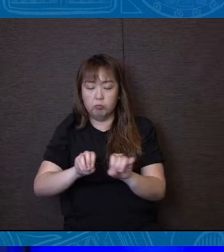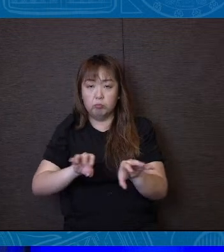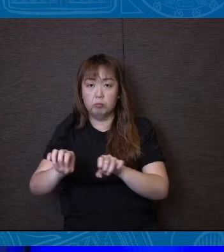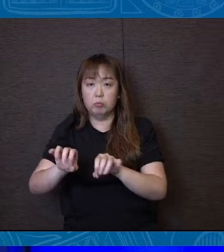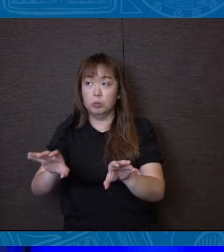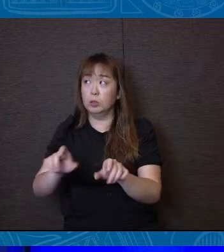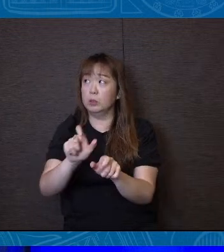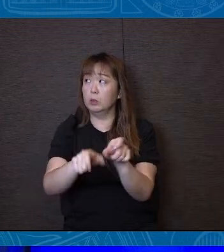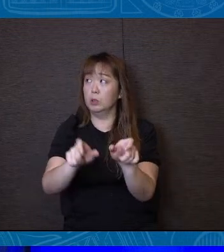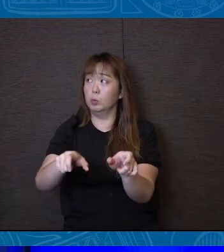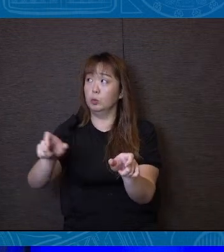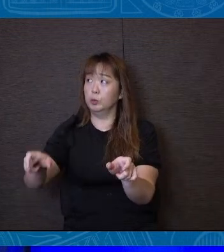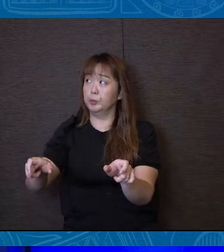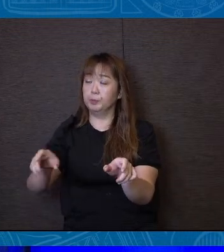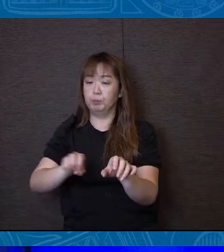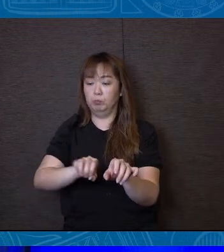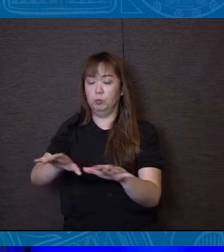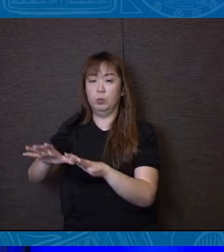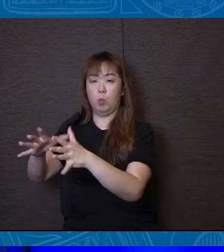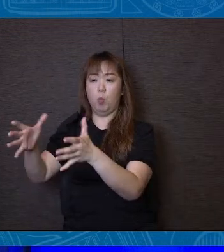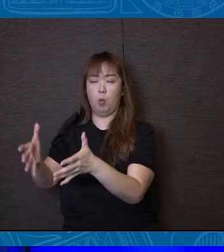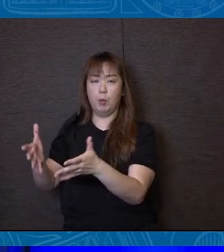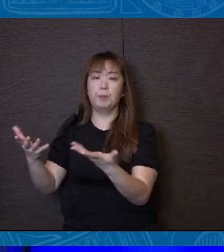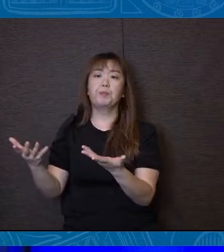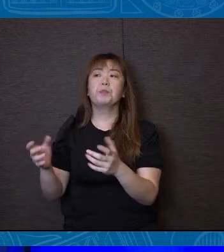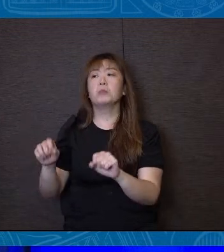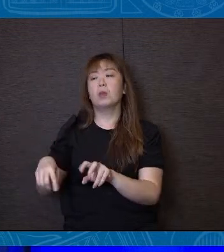different other coordinating agencies, maybe